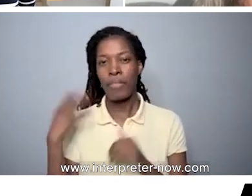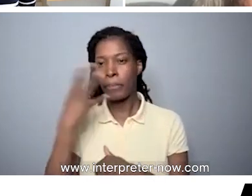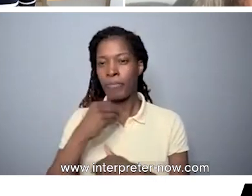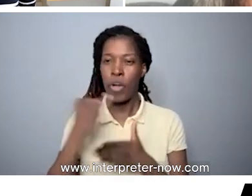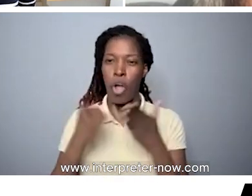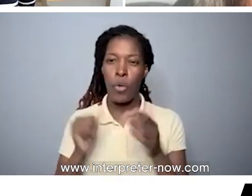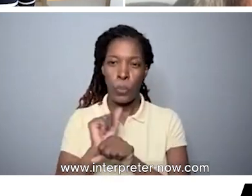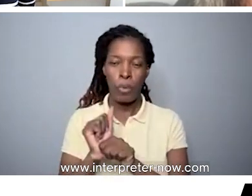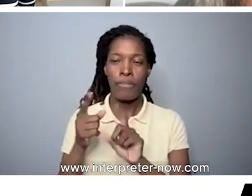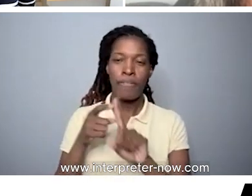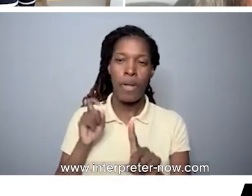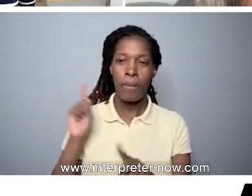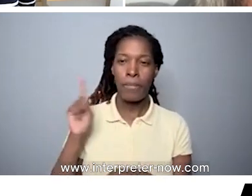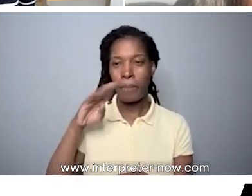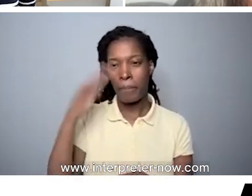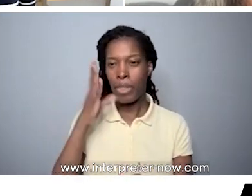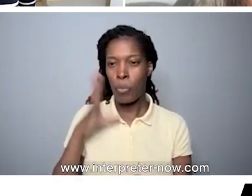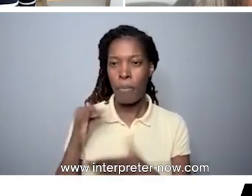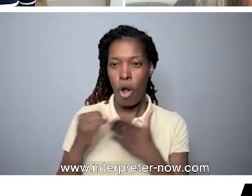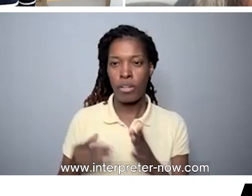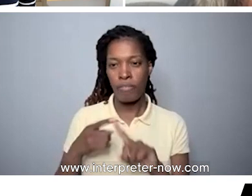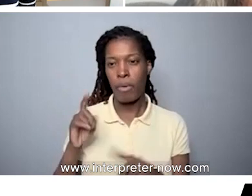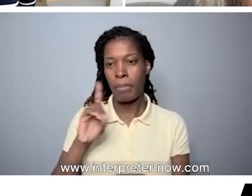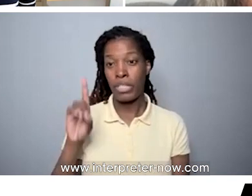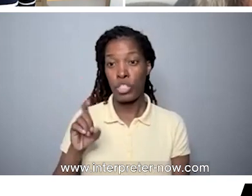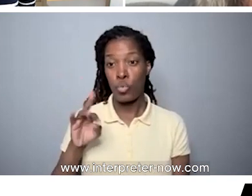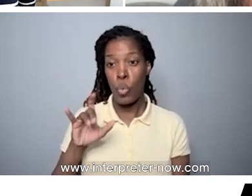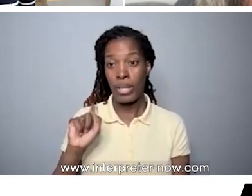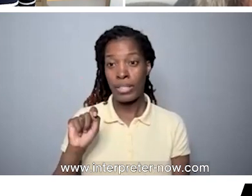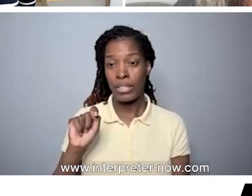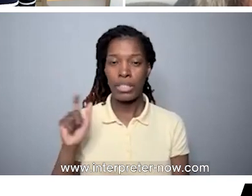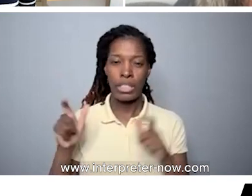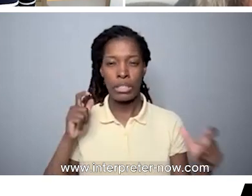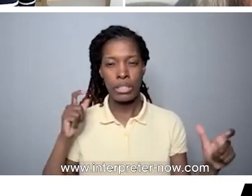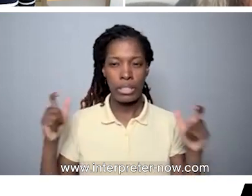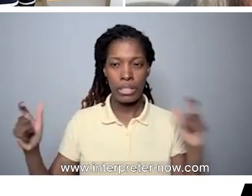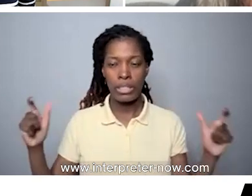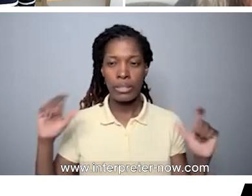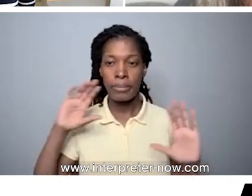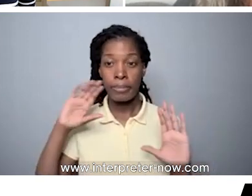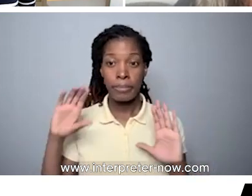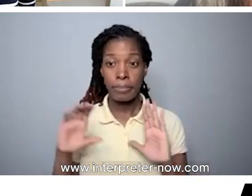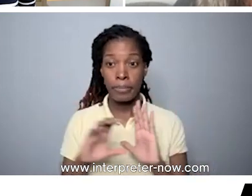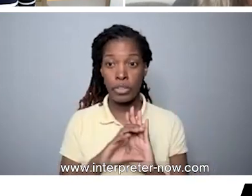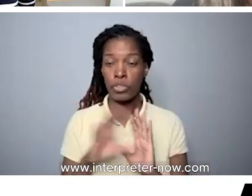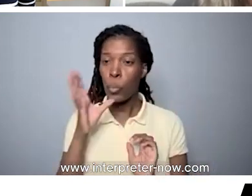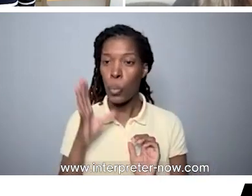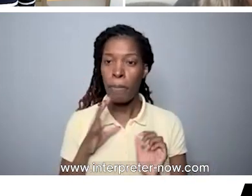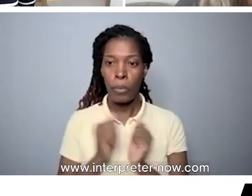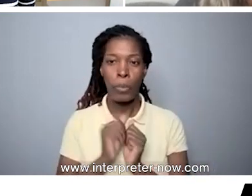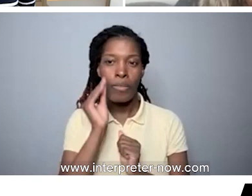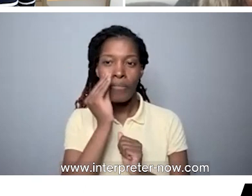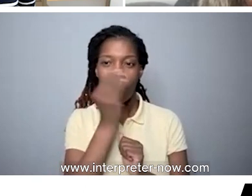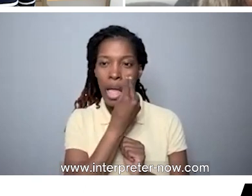from a Black woman artist from Detroit, which is a ginormous woman with a flower kind of